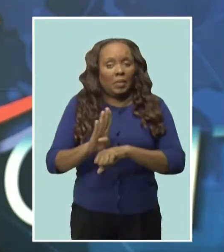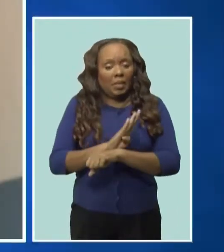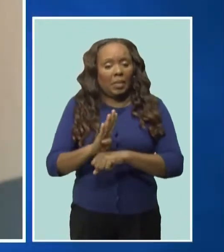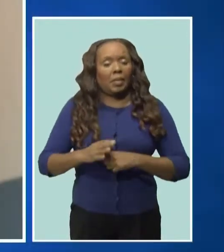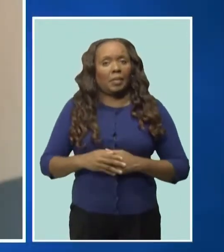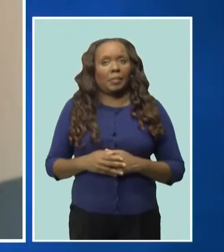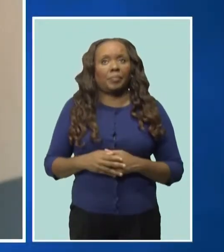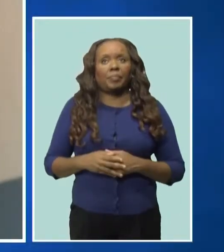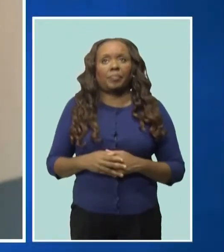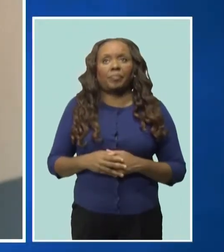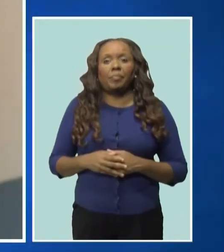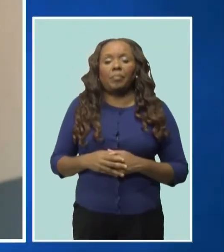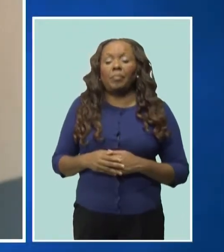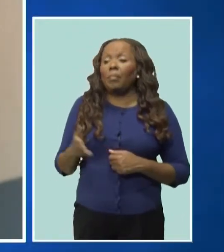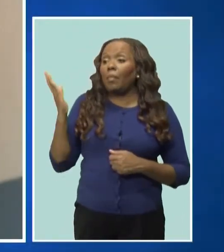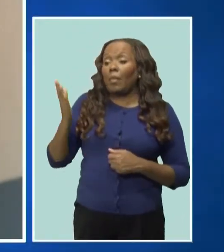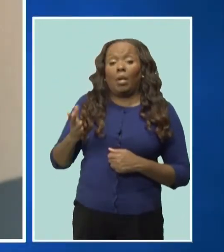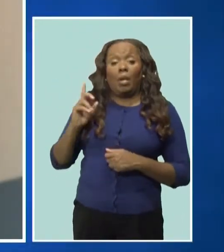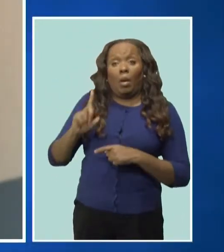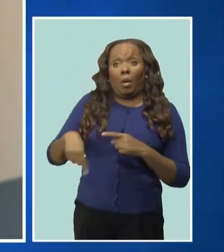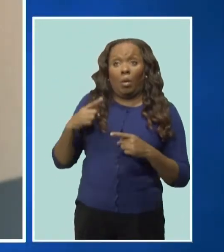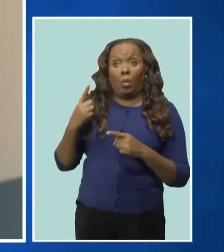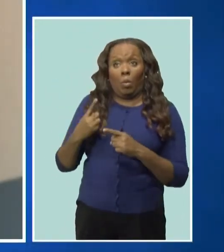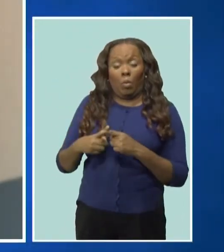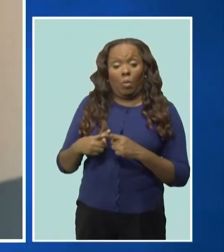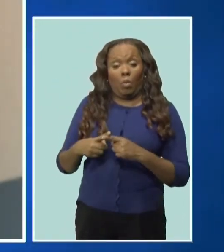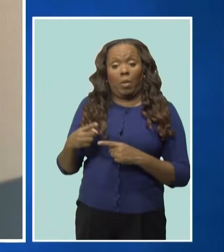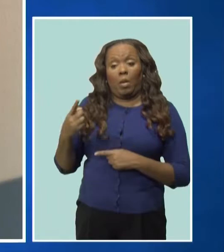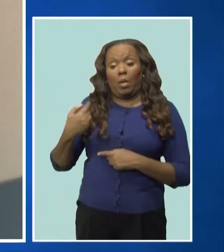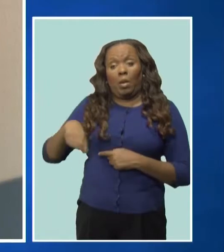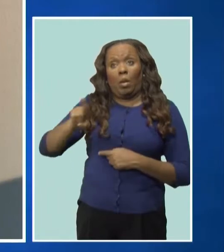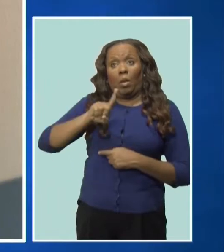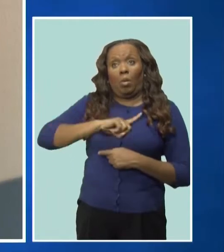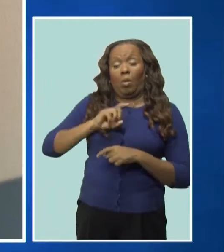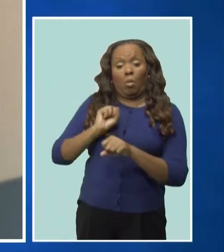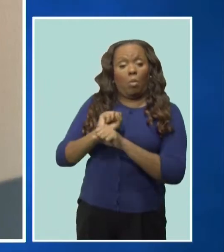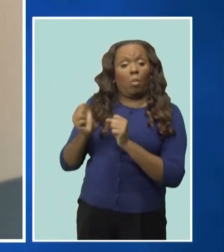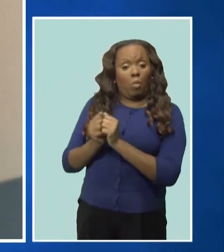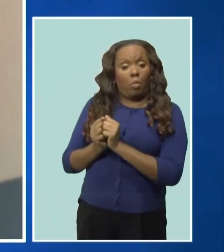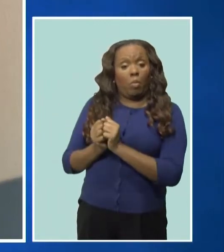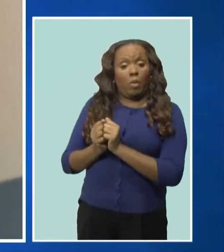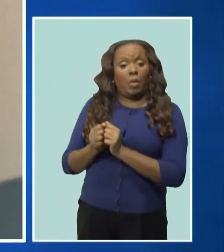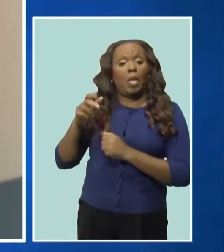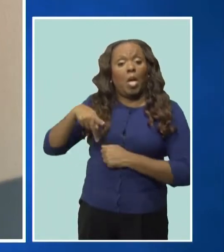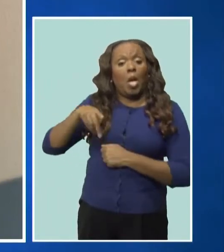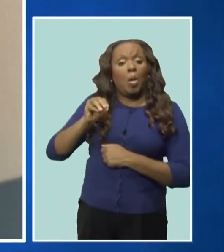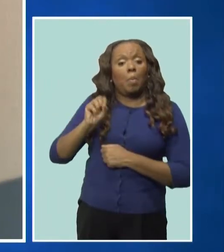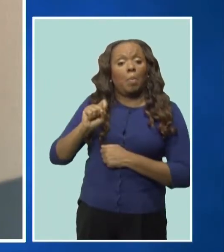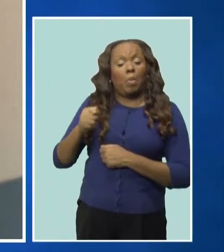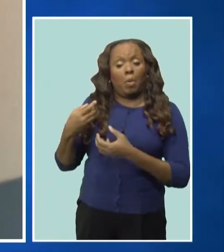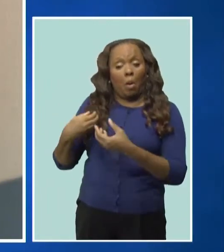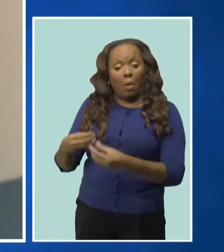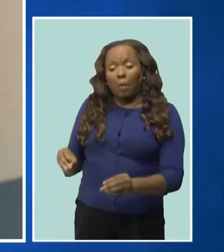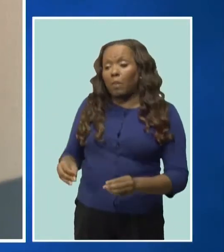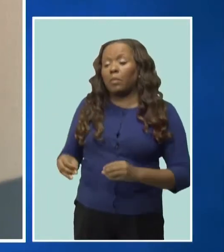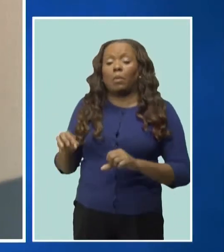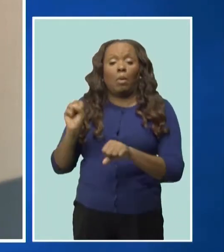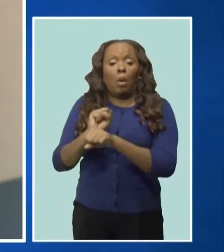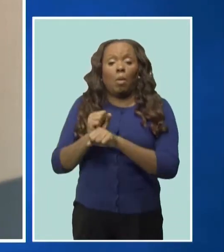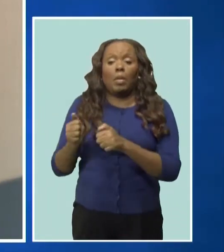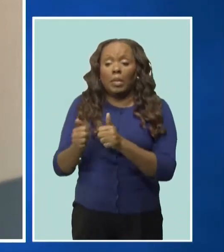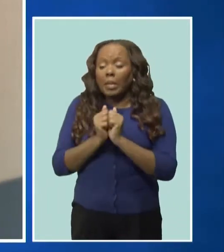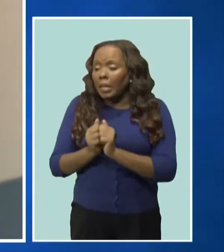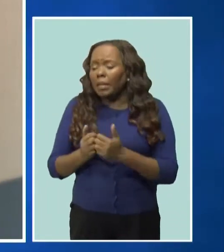think combining it with the postal services, it's amazing because we're all moving into shipping and putting your businesses